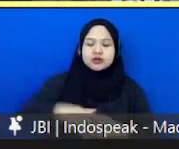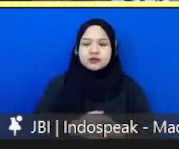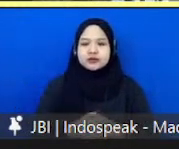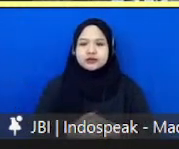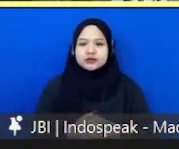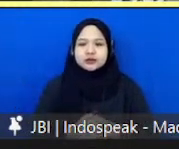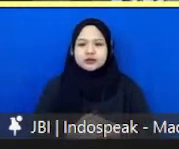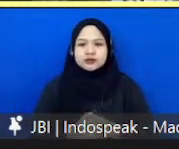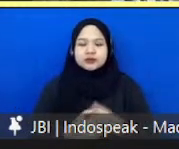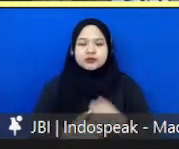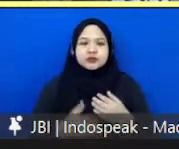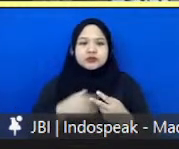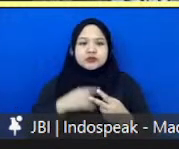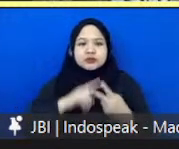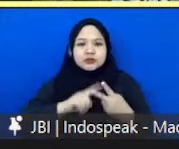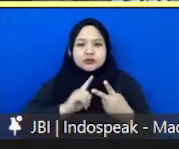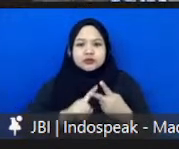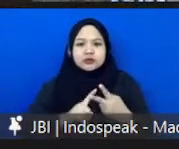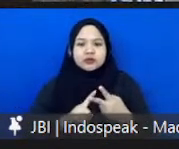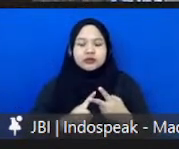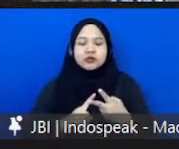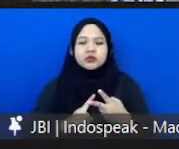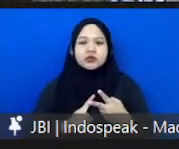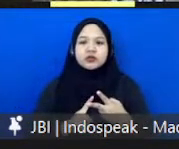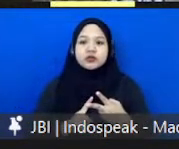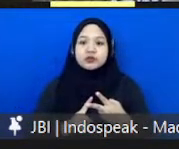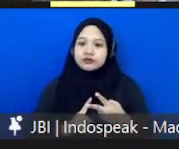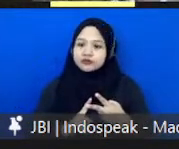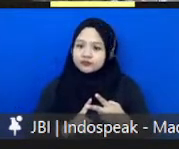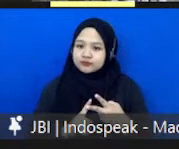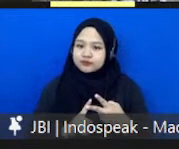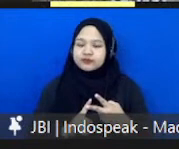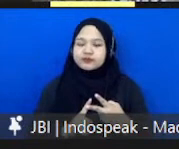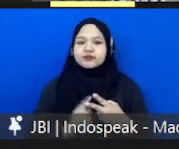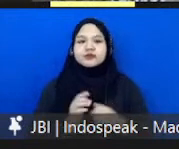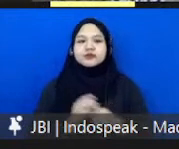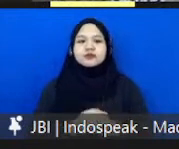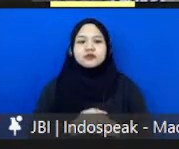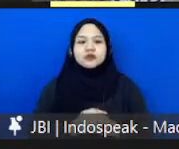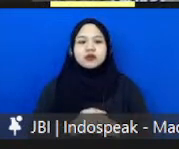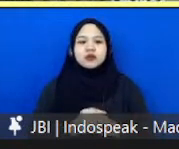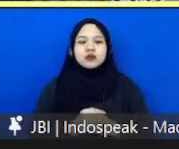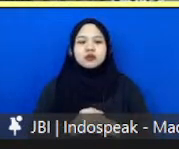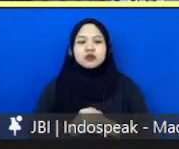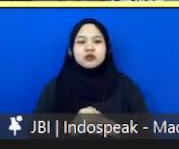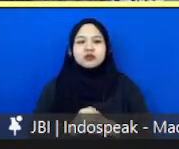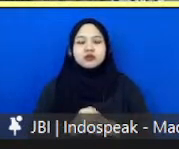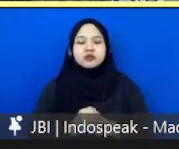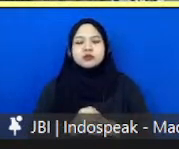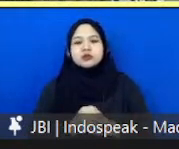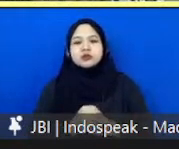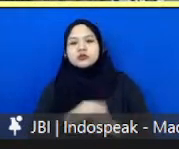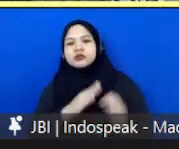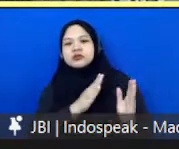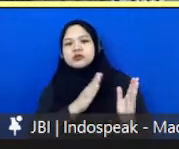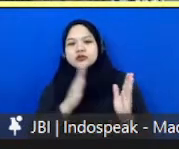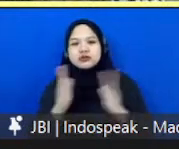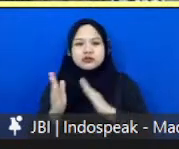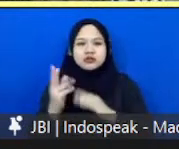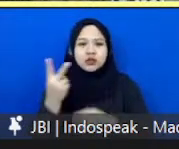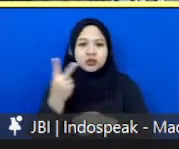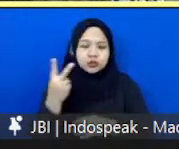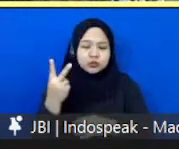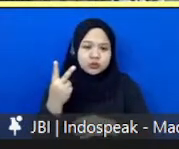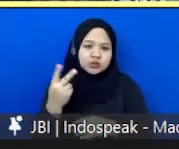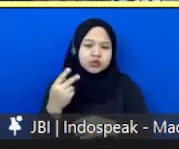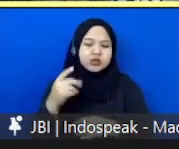The second delay, decision making. Yes, but second delay is more about difficulty